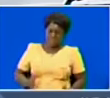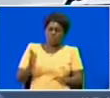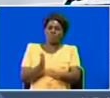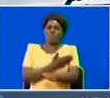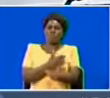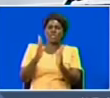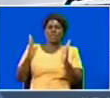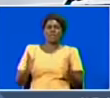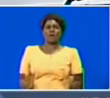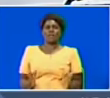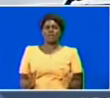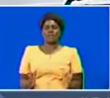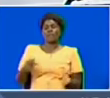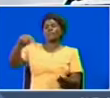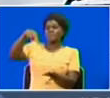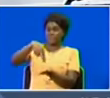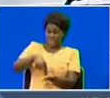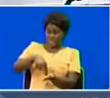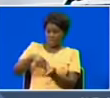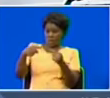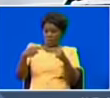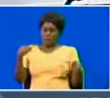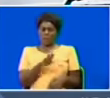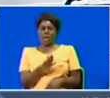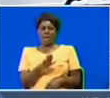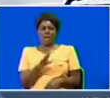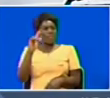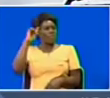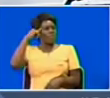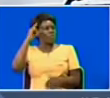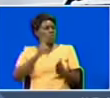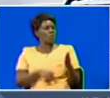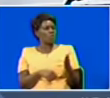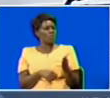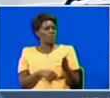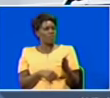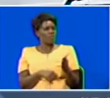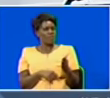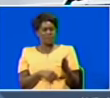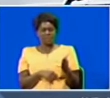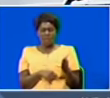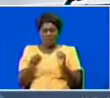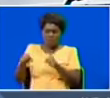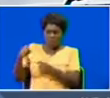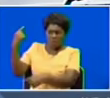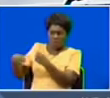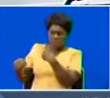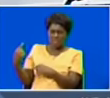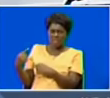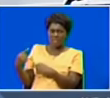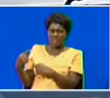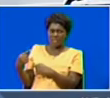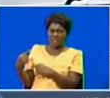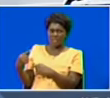musician. He is running. He is your competitor. What do you think about him? I've never had him. Does he stand a chance? So I've never had